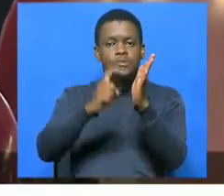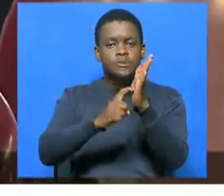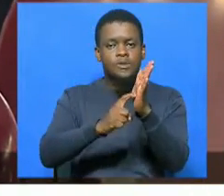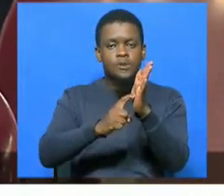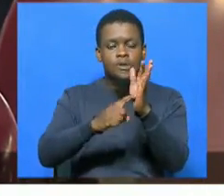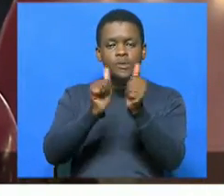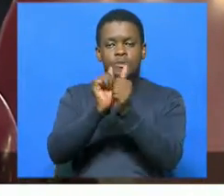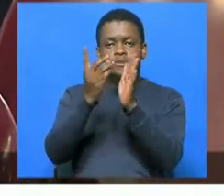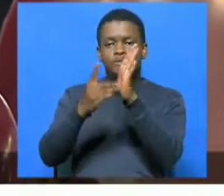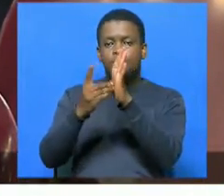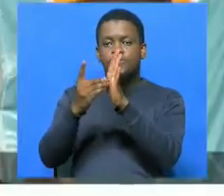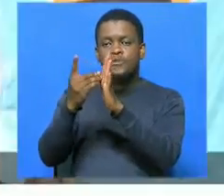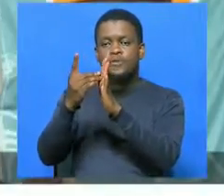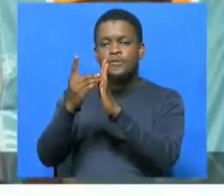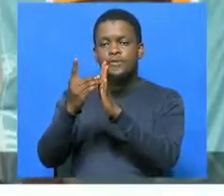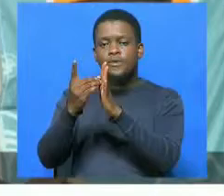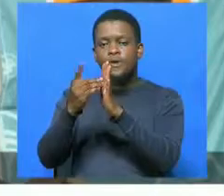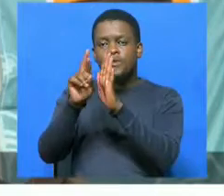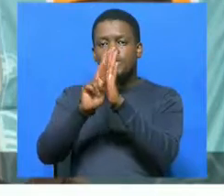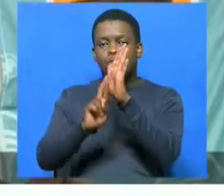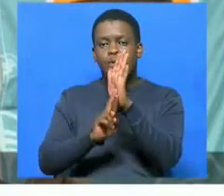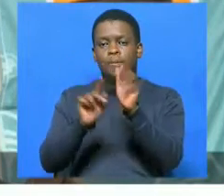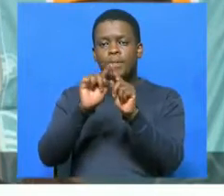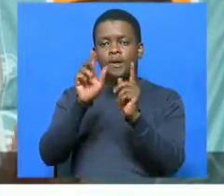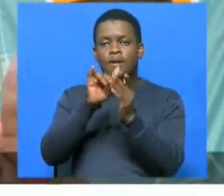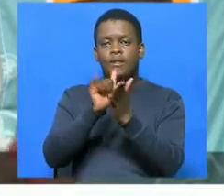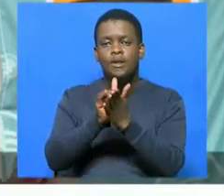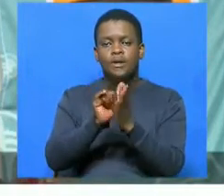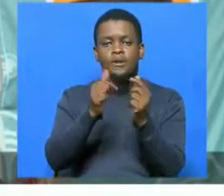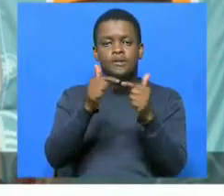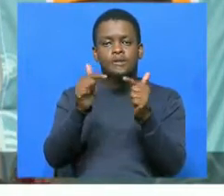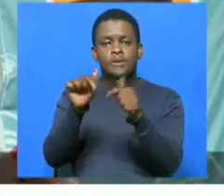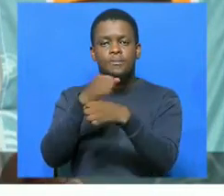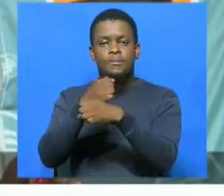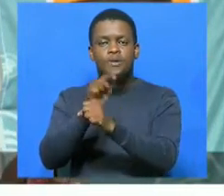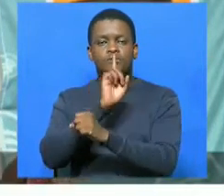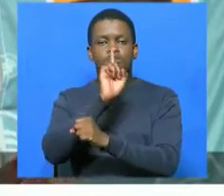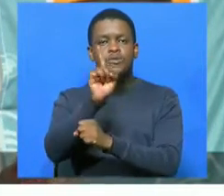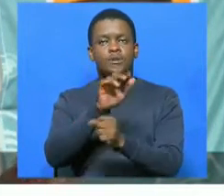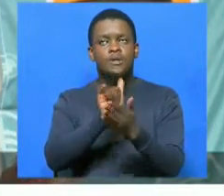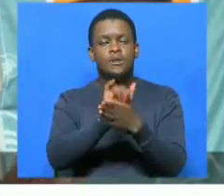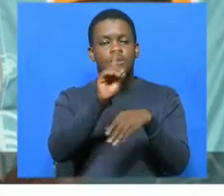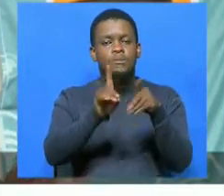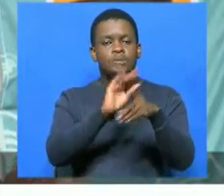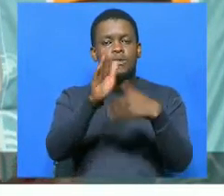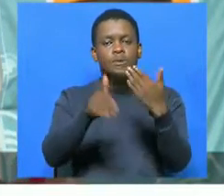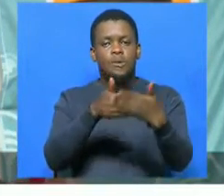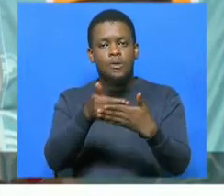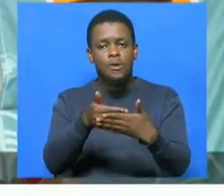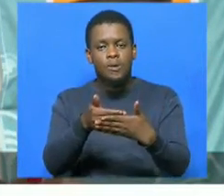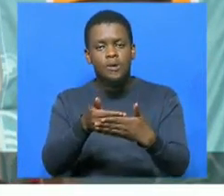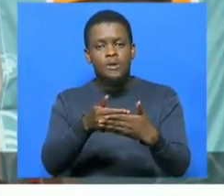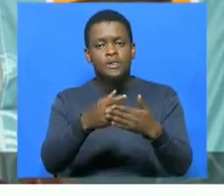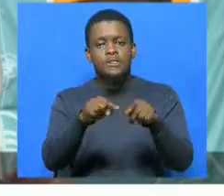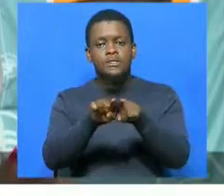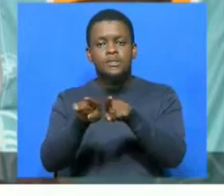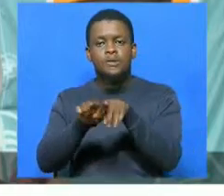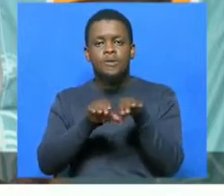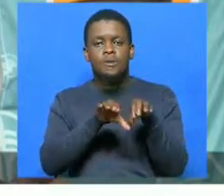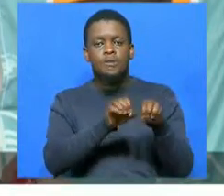Sustainable Development Goals. This approach ensures that everyone benefits from the same